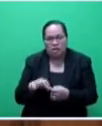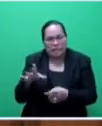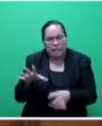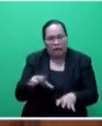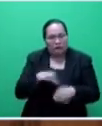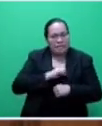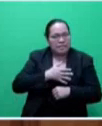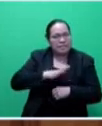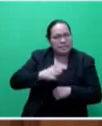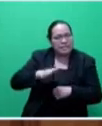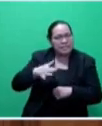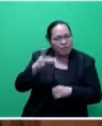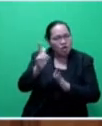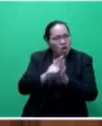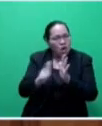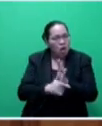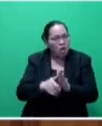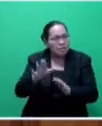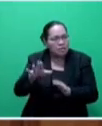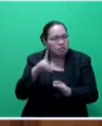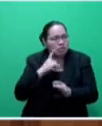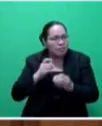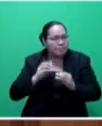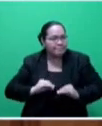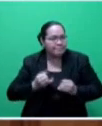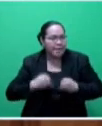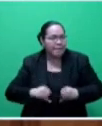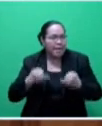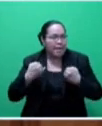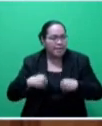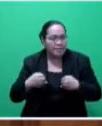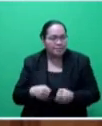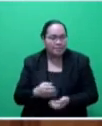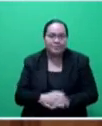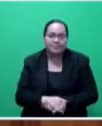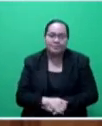confidence in the law that is implemented.